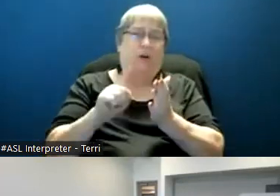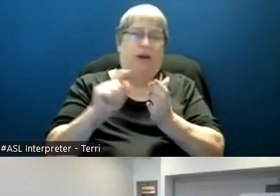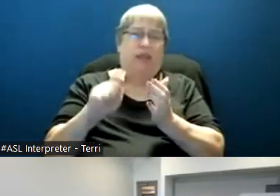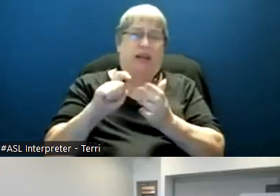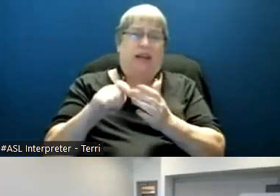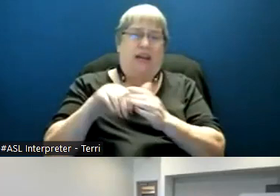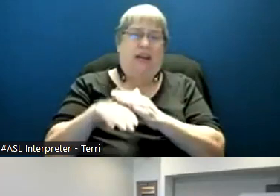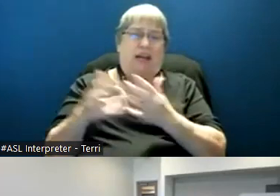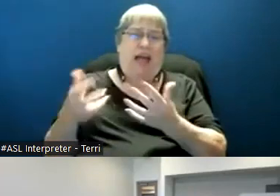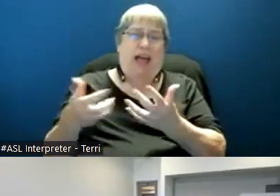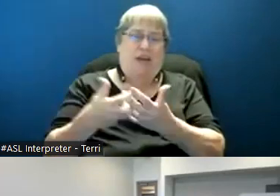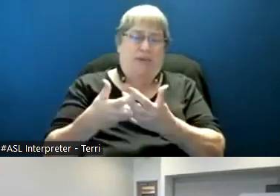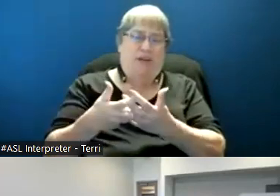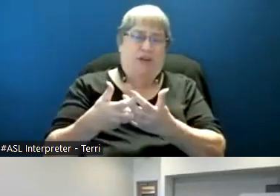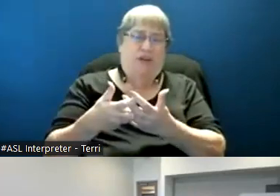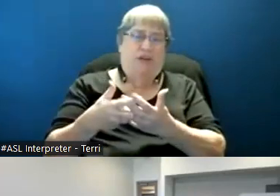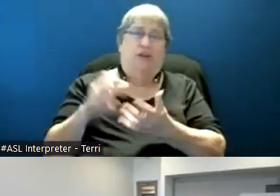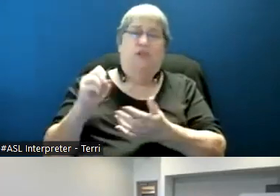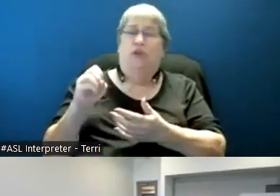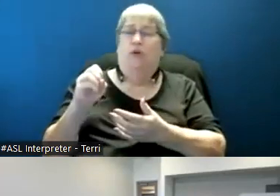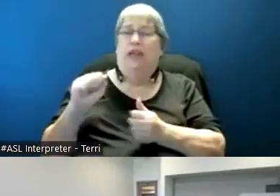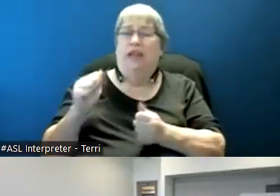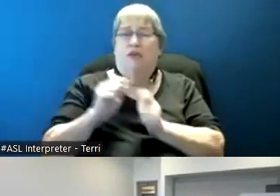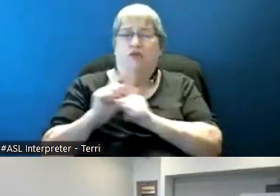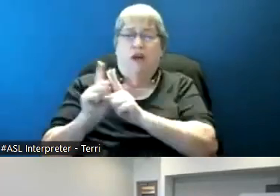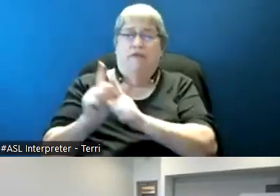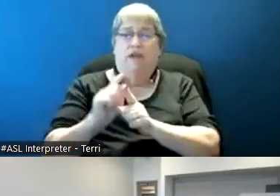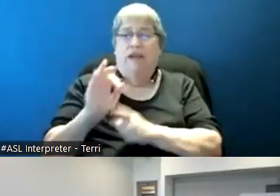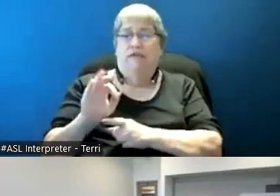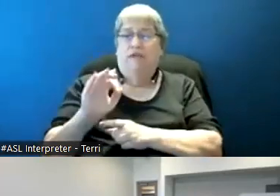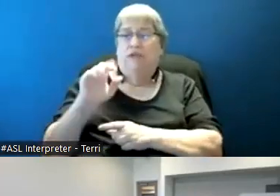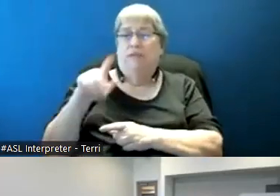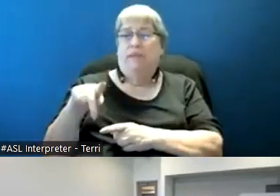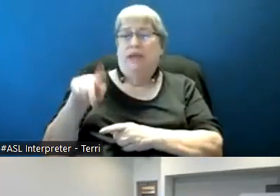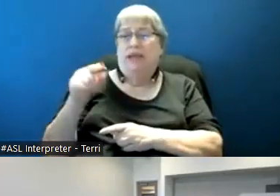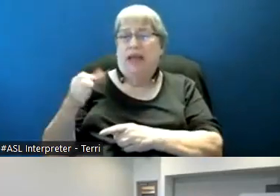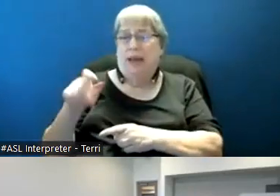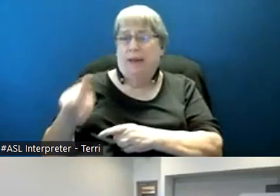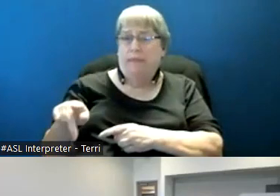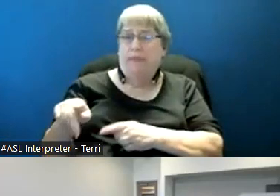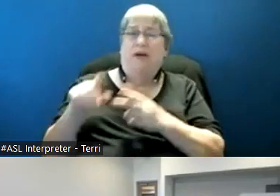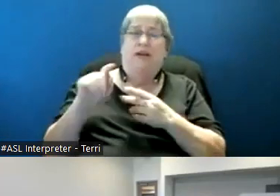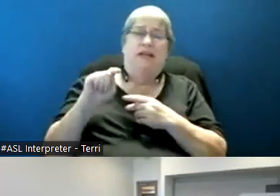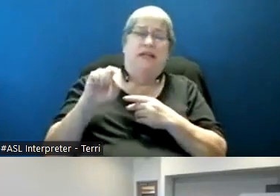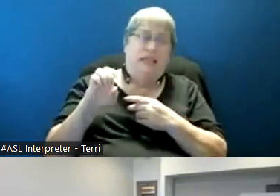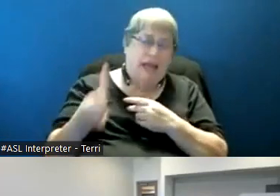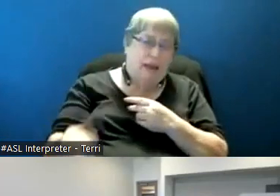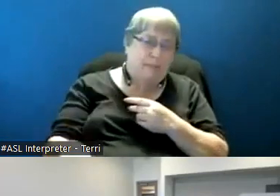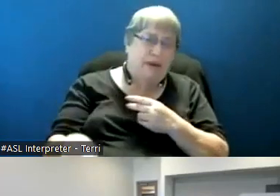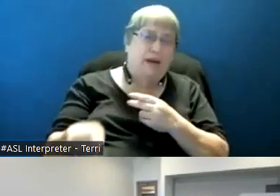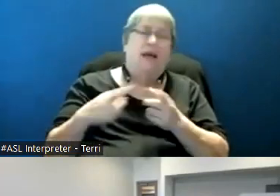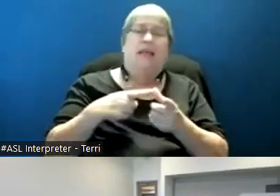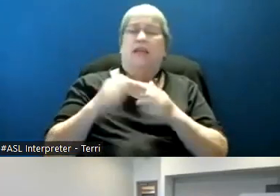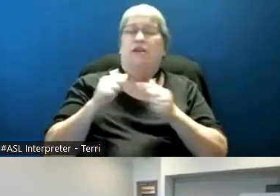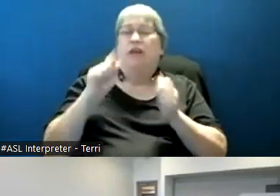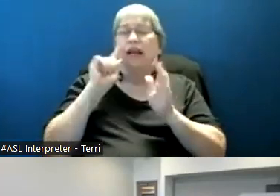travel with a patient. So if you're doing the PCAP or the application for Medicaid, you know, there is a way to already identify what